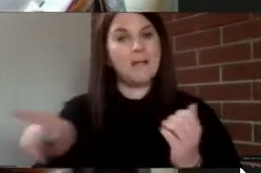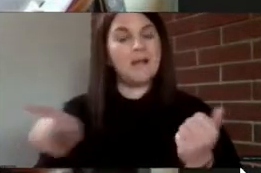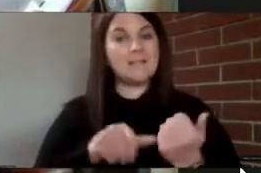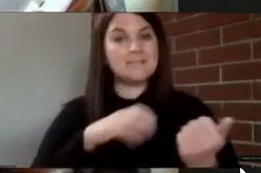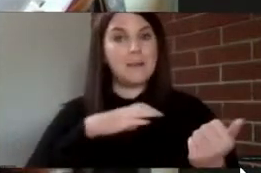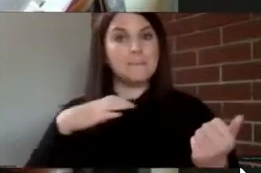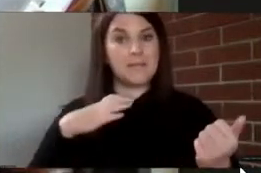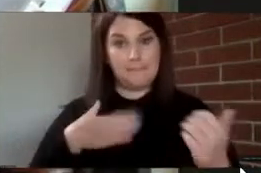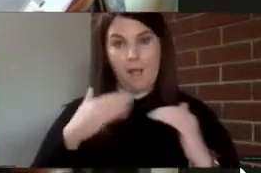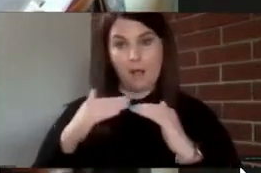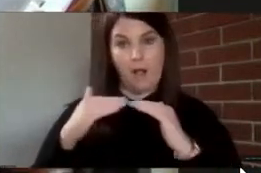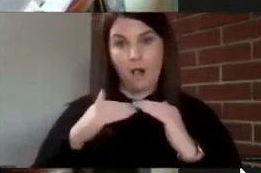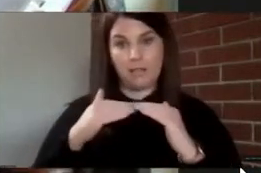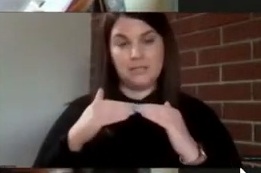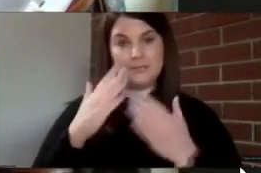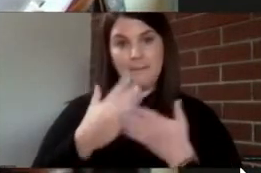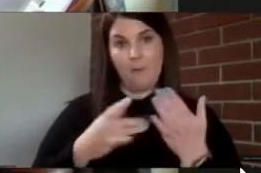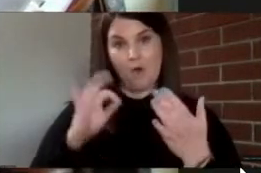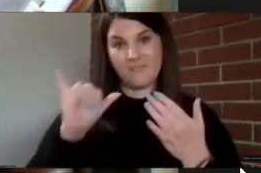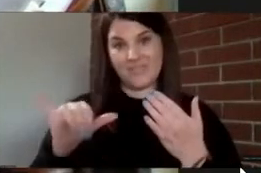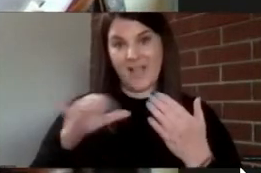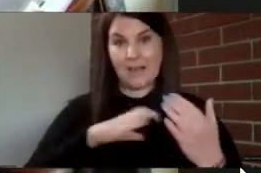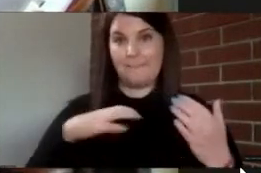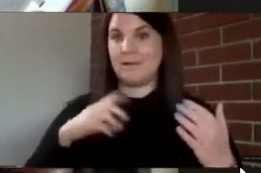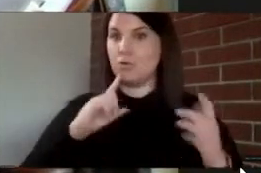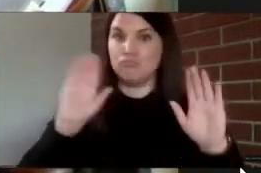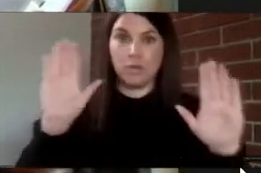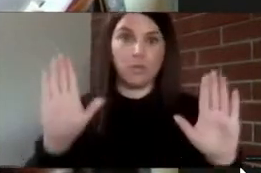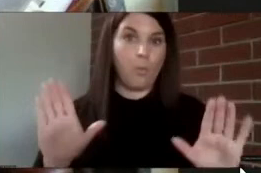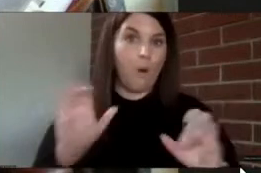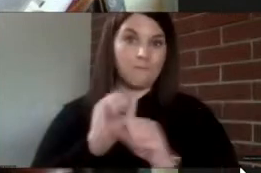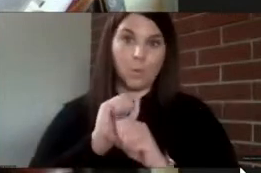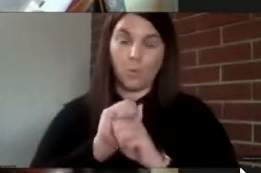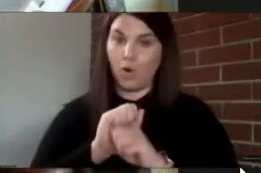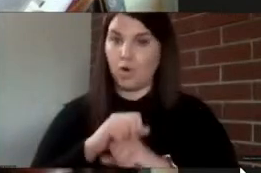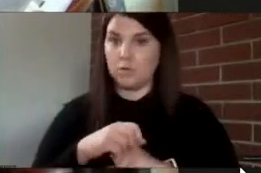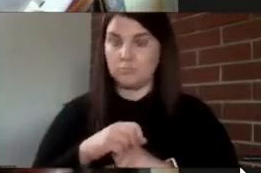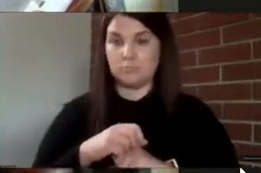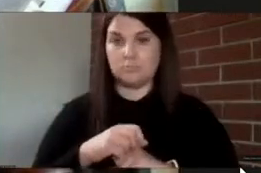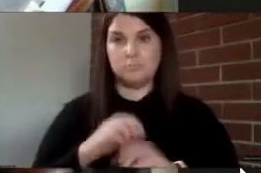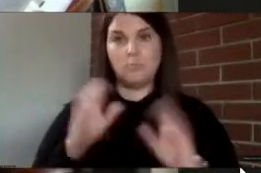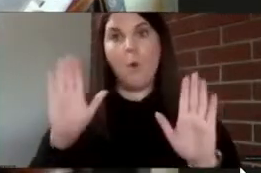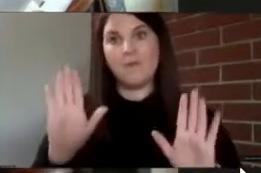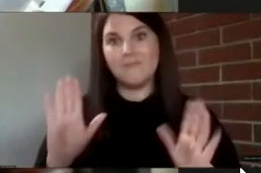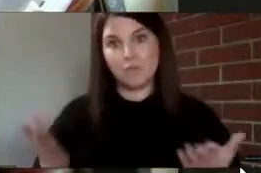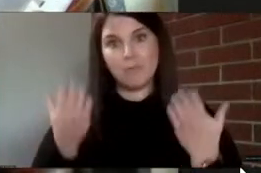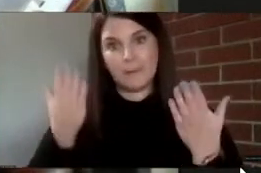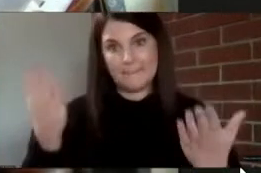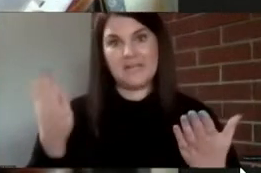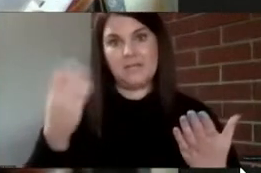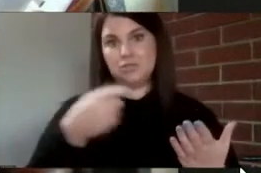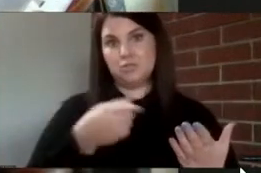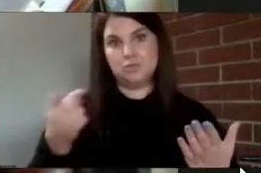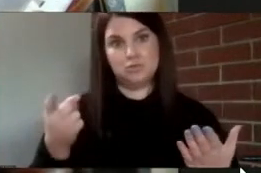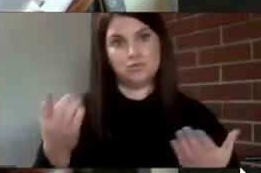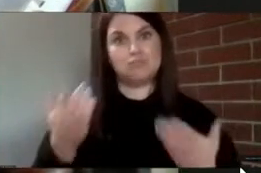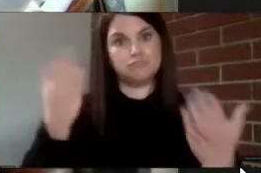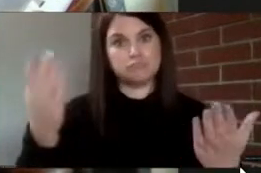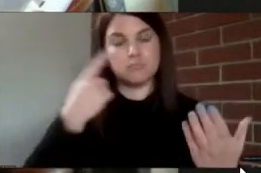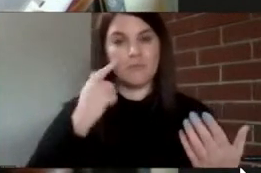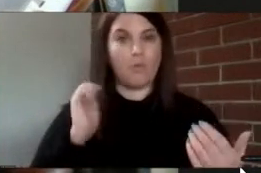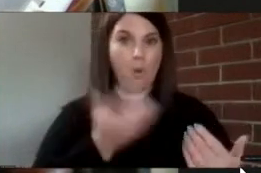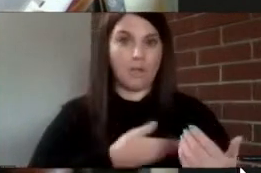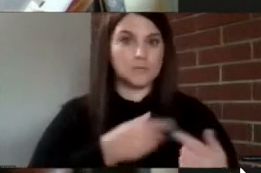my colleagues here that are part of the subcommittee, just wonderful work, just outstanding recommendations you guys have brought forth for us all to